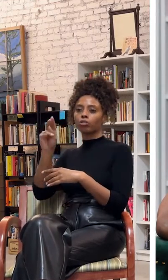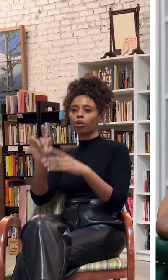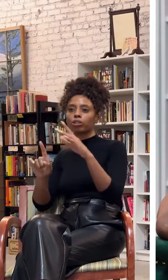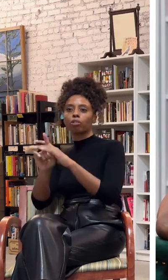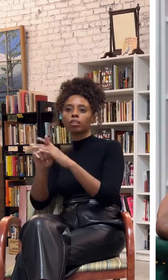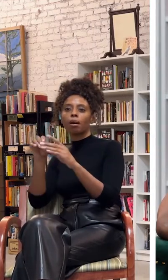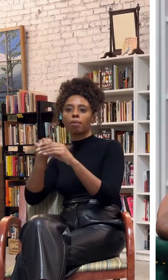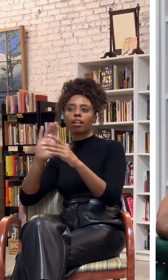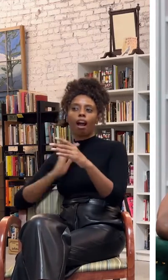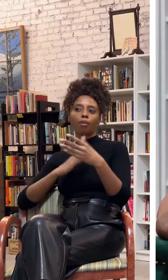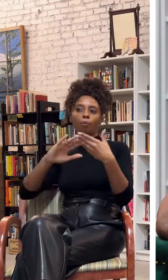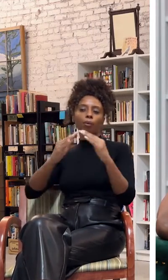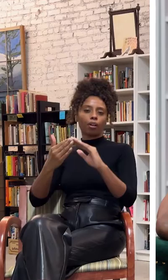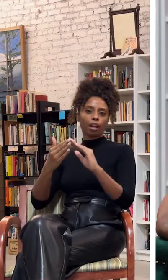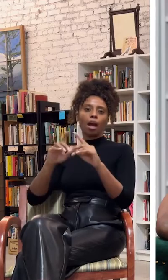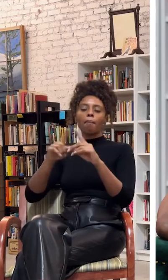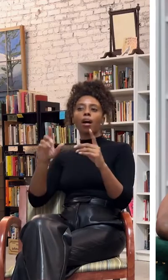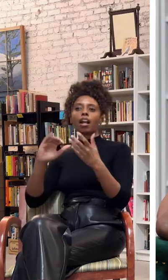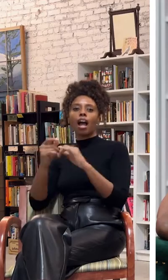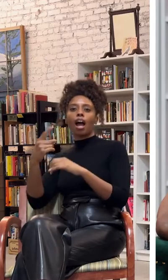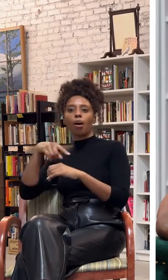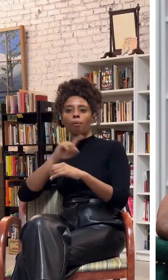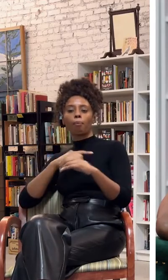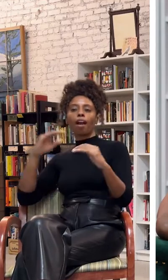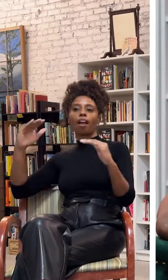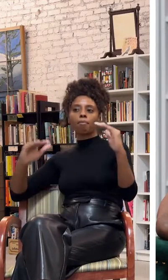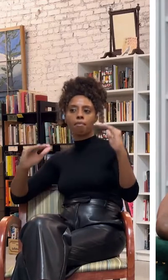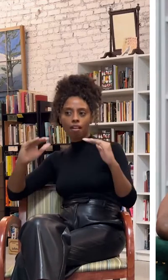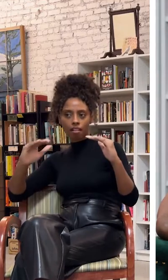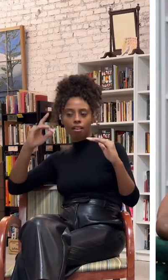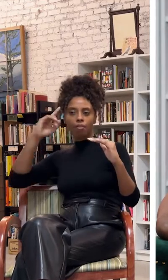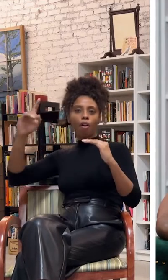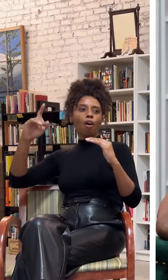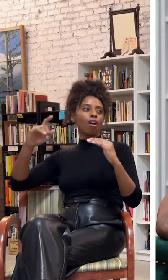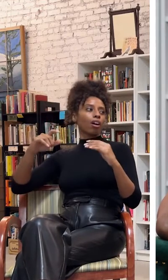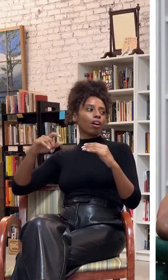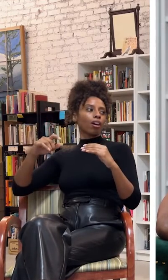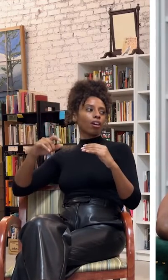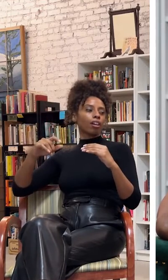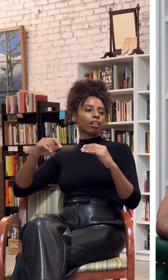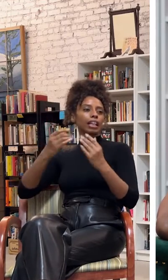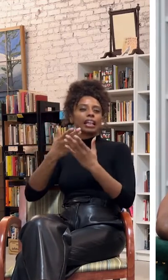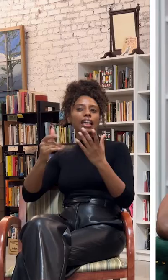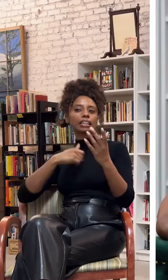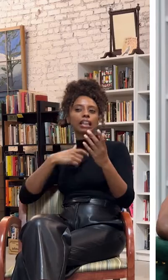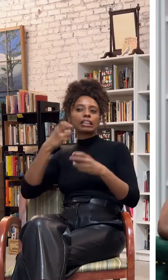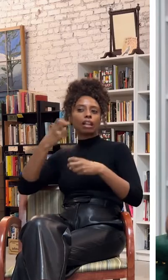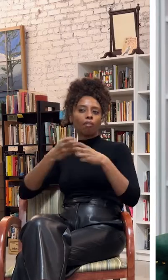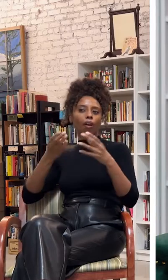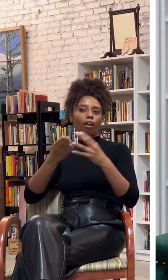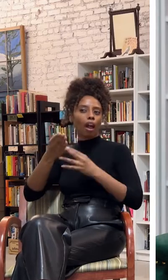up in our communities, but how we leverage it for things that are sometimes difficult to navigate through,